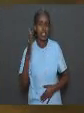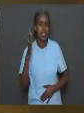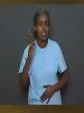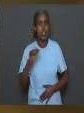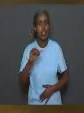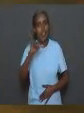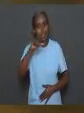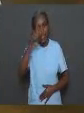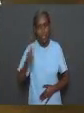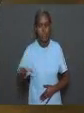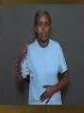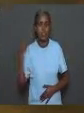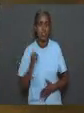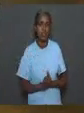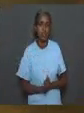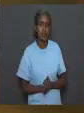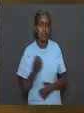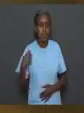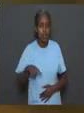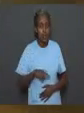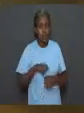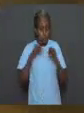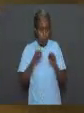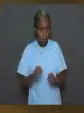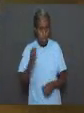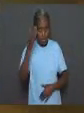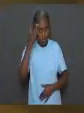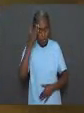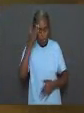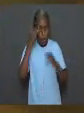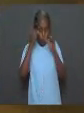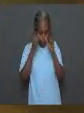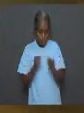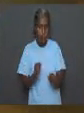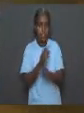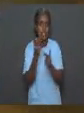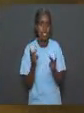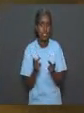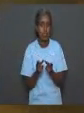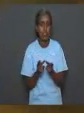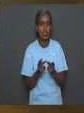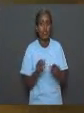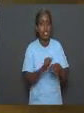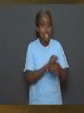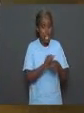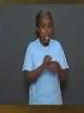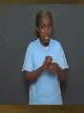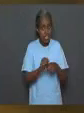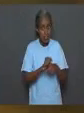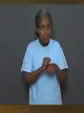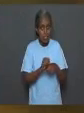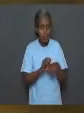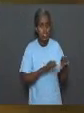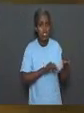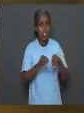other. We can know the possibility space of the activity